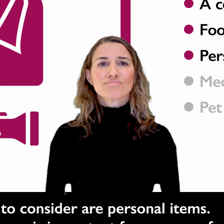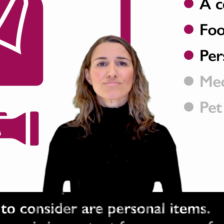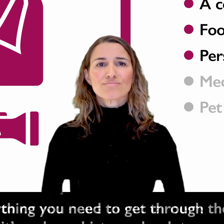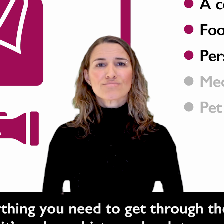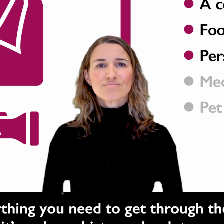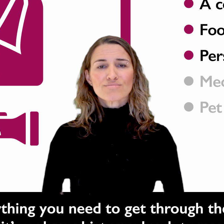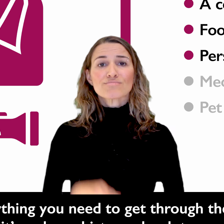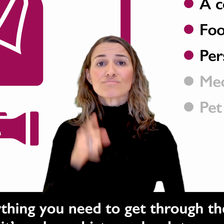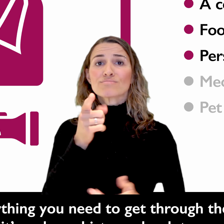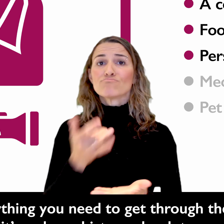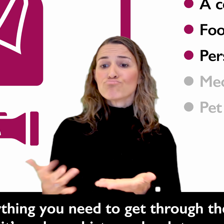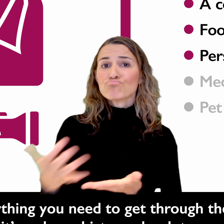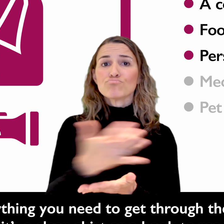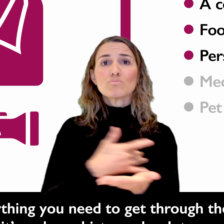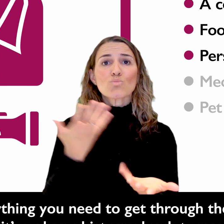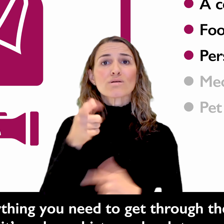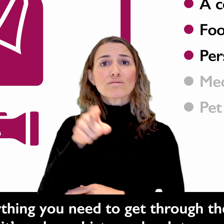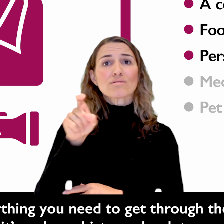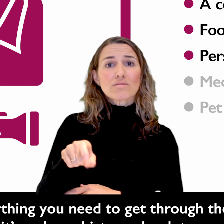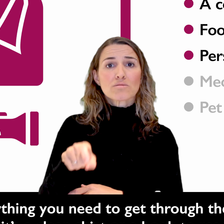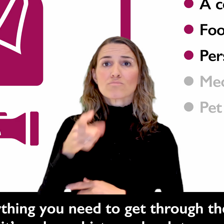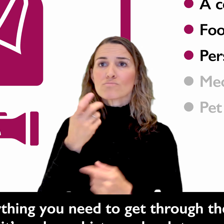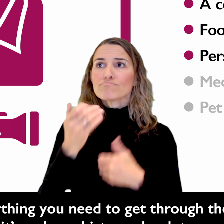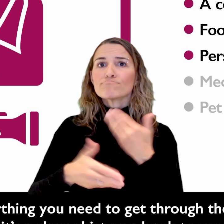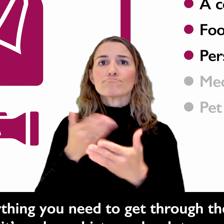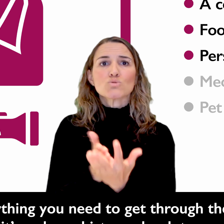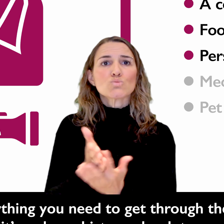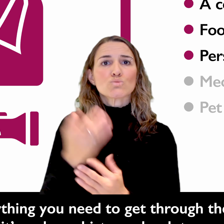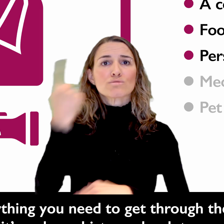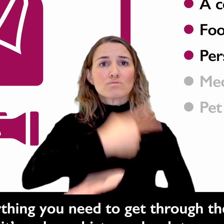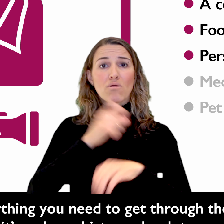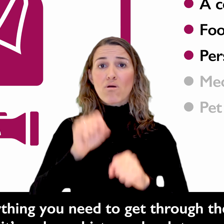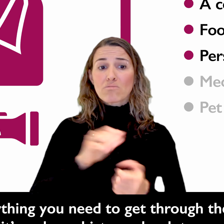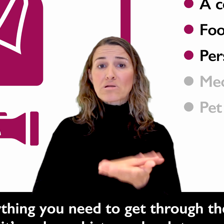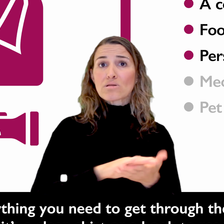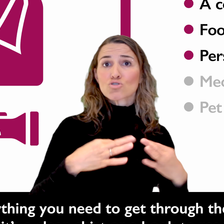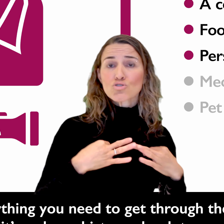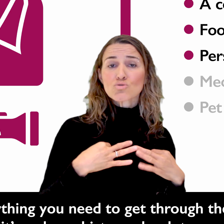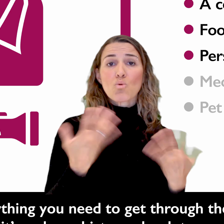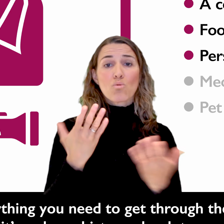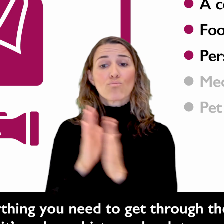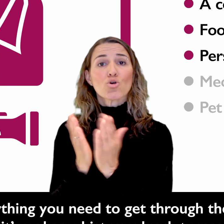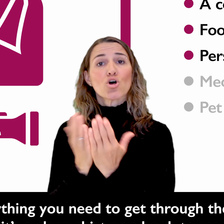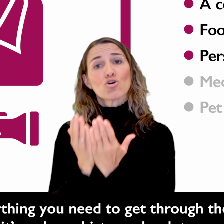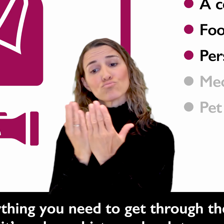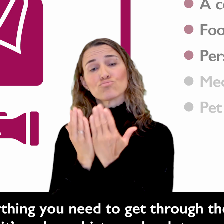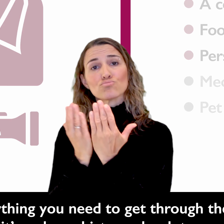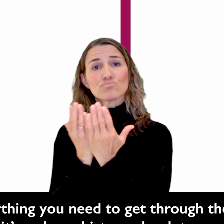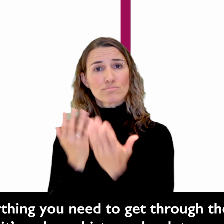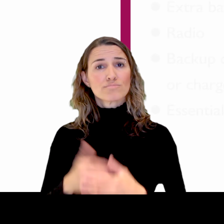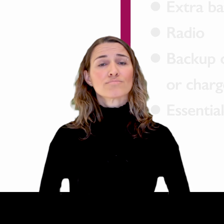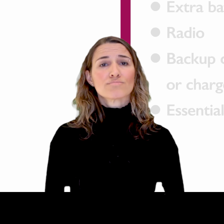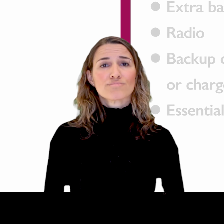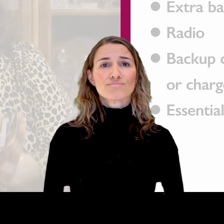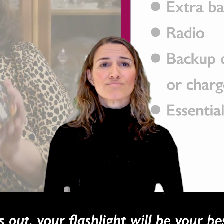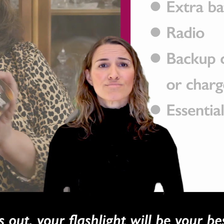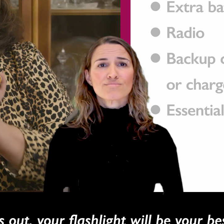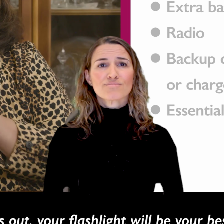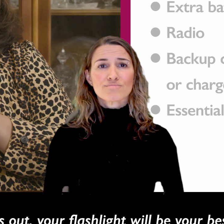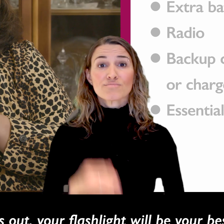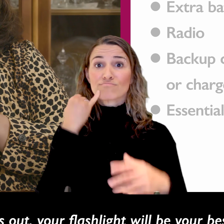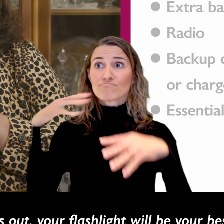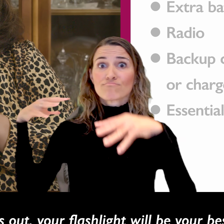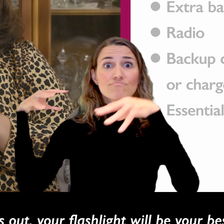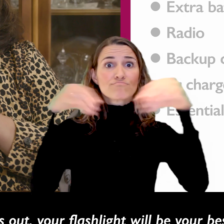safety. Gather everything you need to get through the day, whether it's a clean shirt or a book to read. If